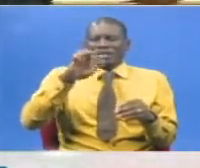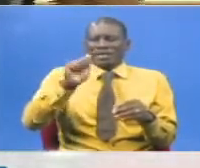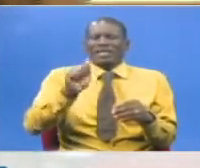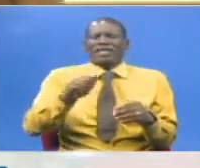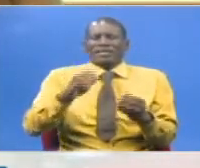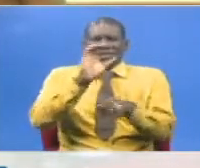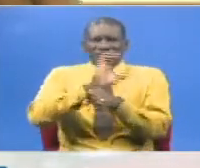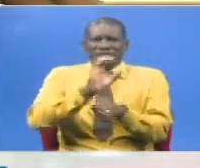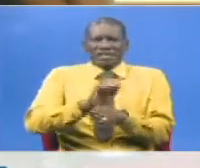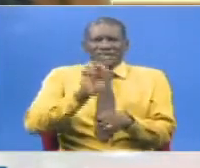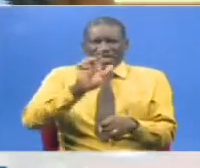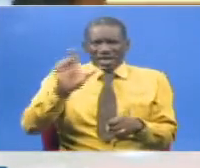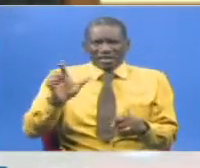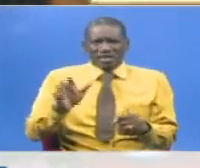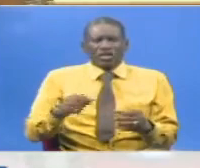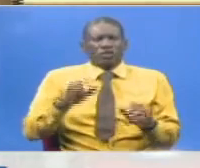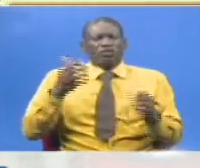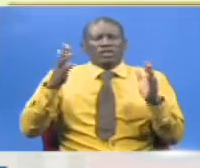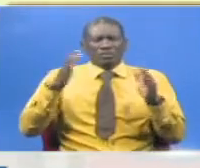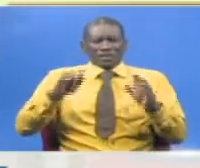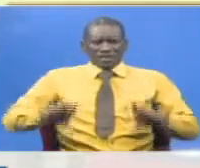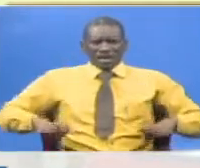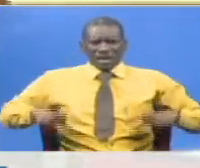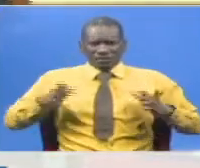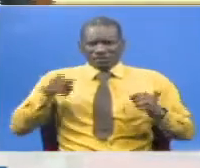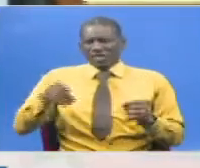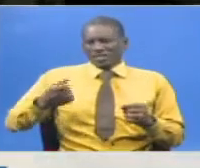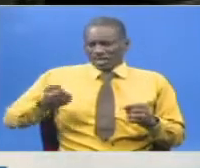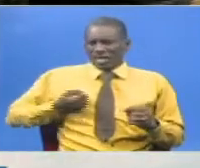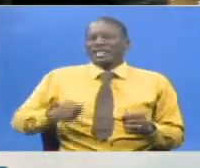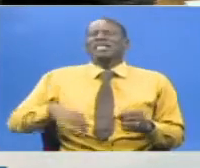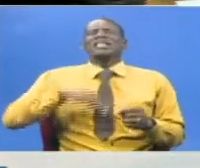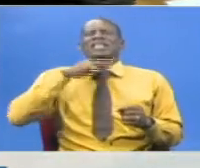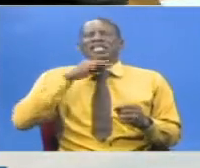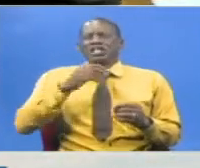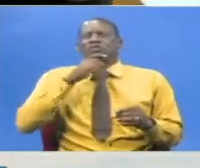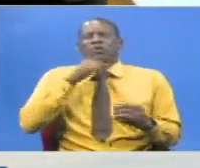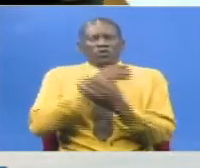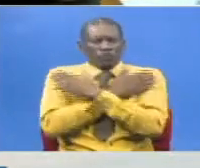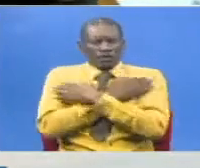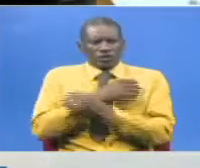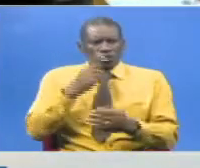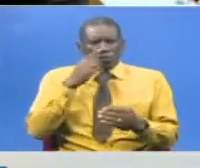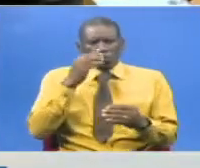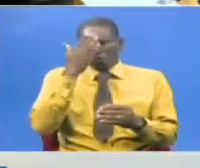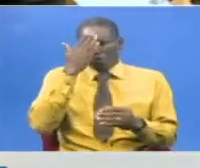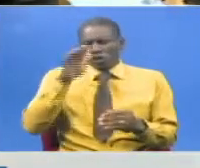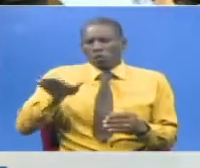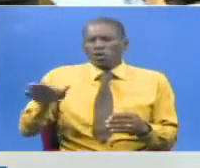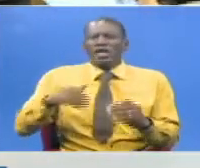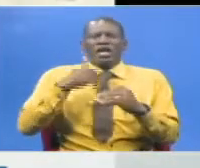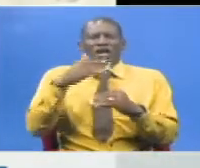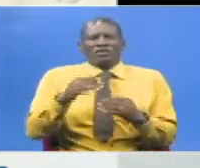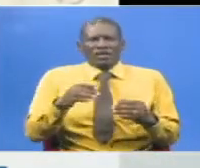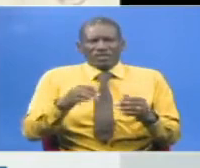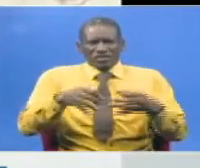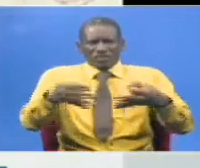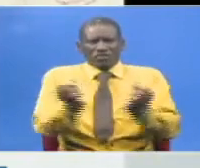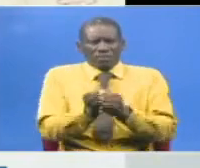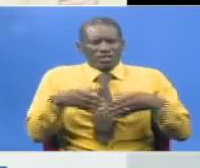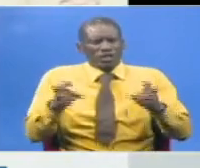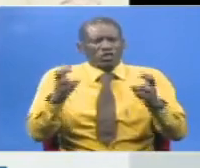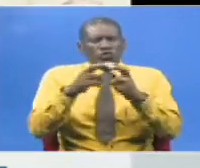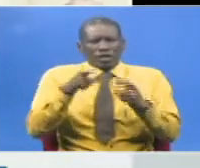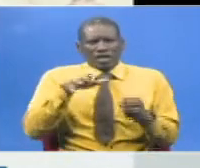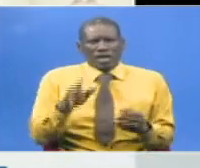Naneu. Naneu was found dead at her boyfriend's home in Onyonka Estate on Monday morning after the family's attempts to reach her